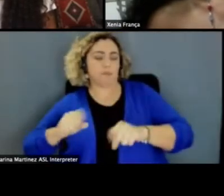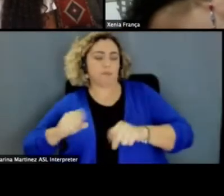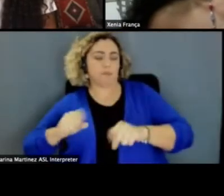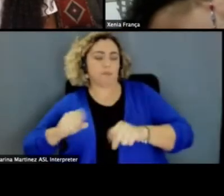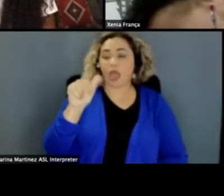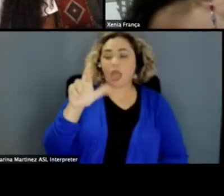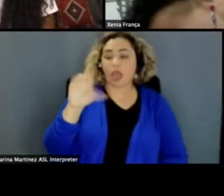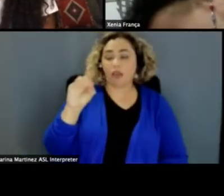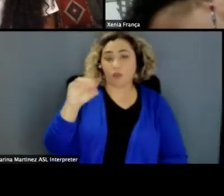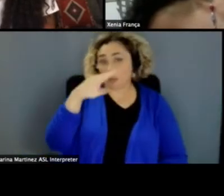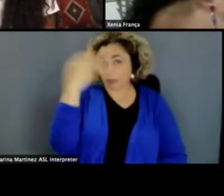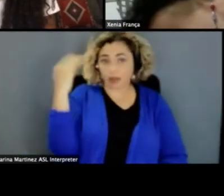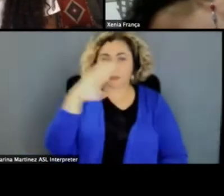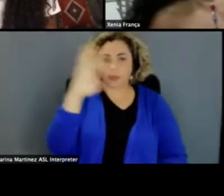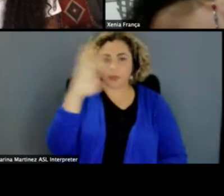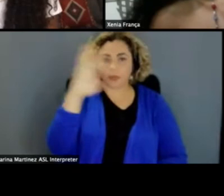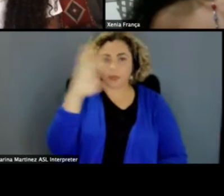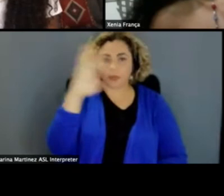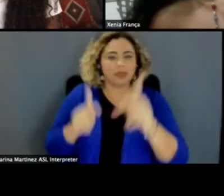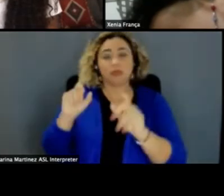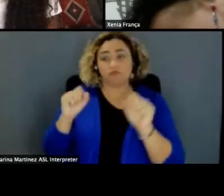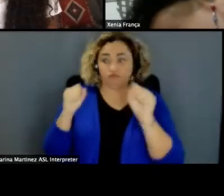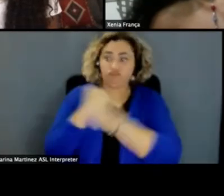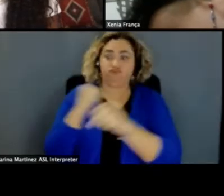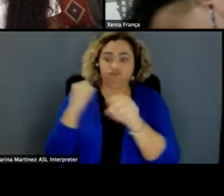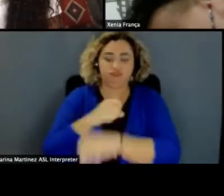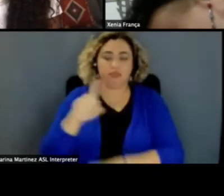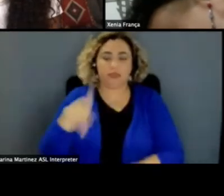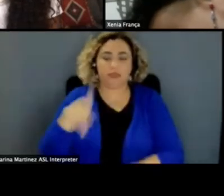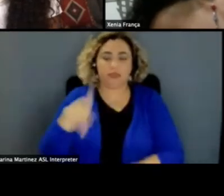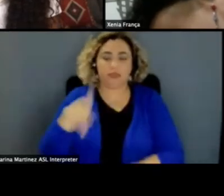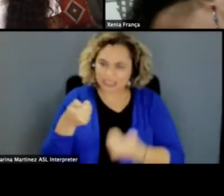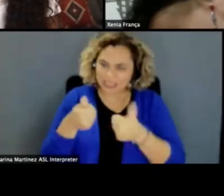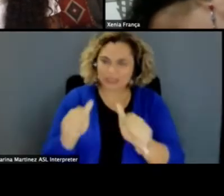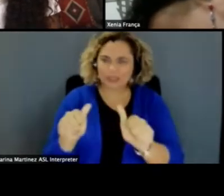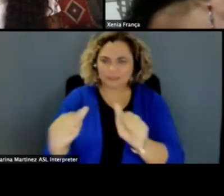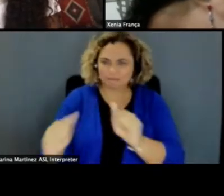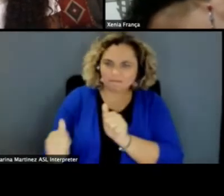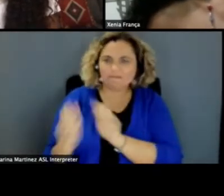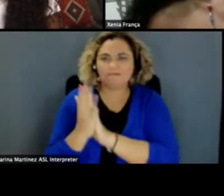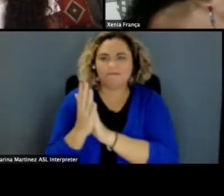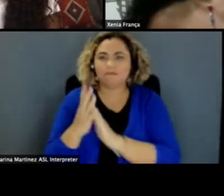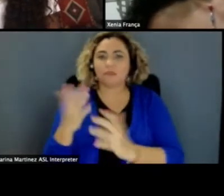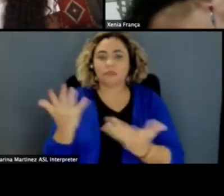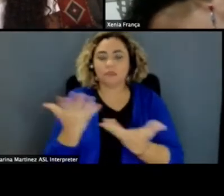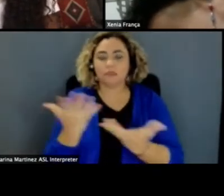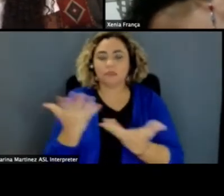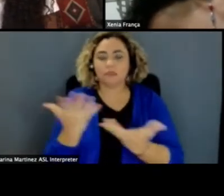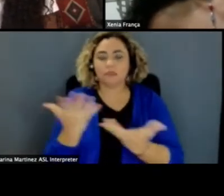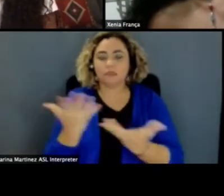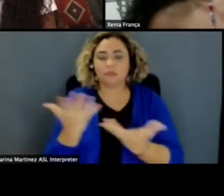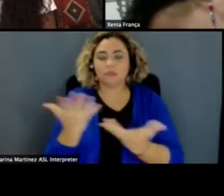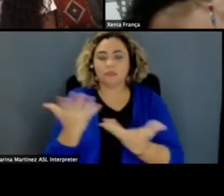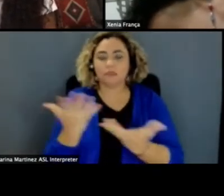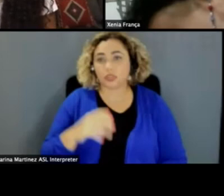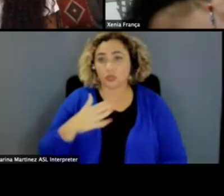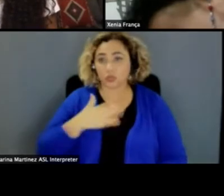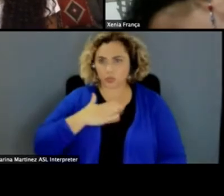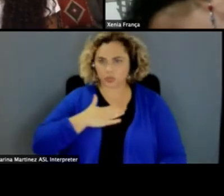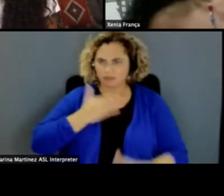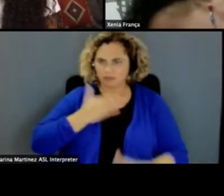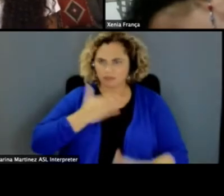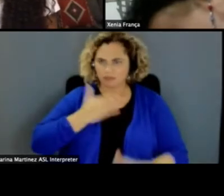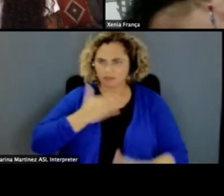Black Brazilians had to fight and contest to have what are generally natural born rights of